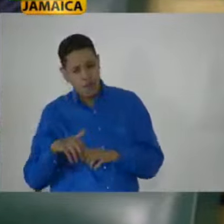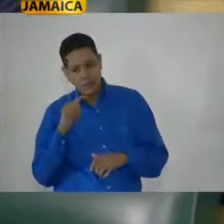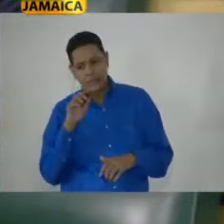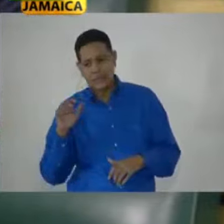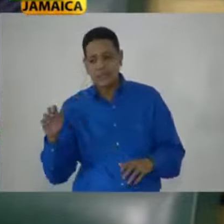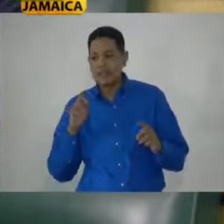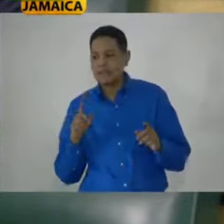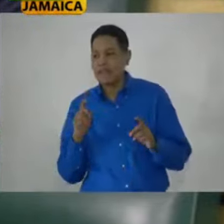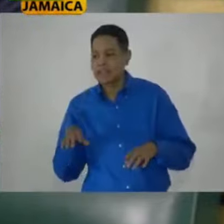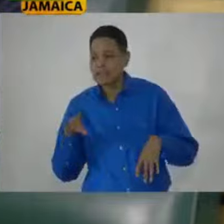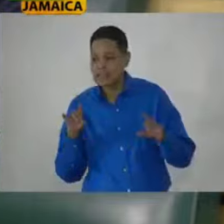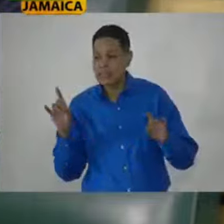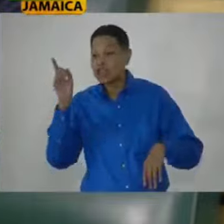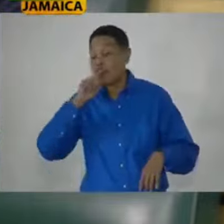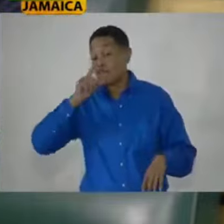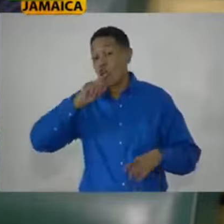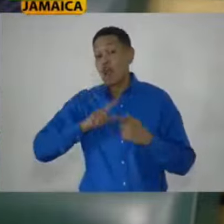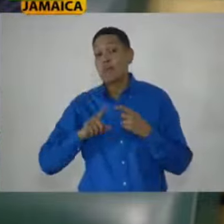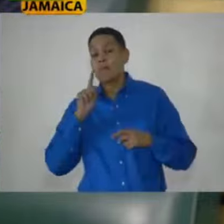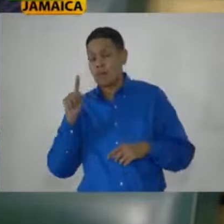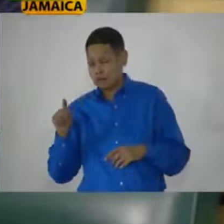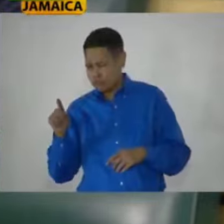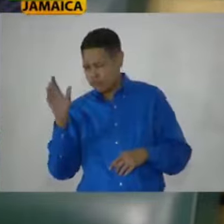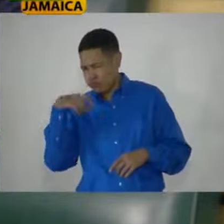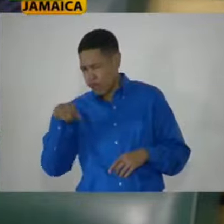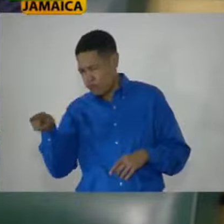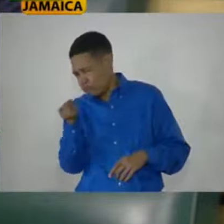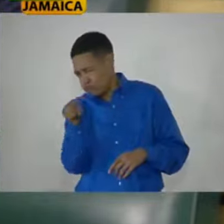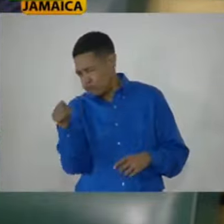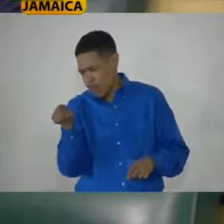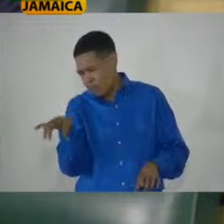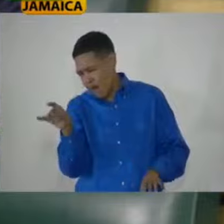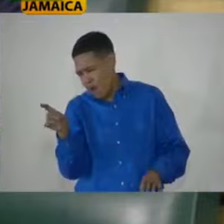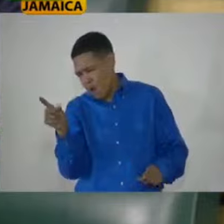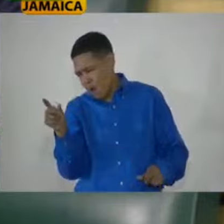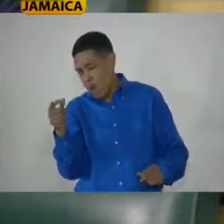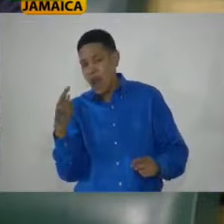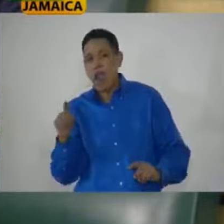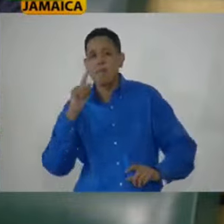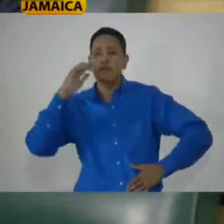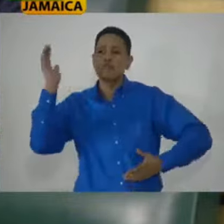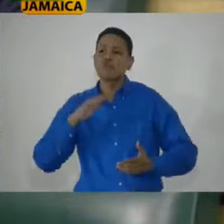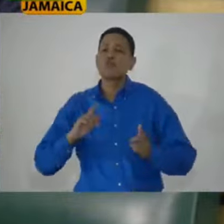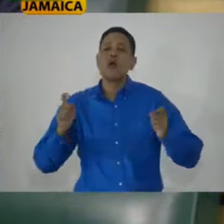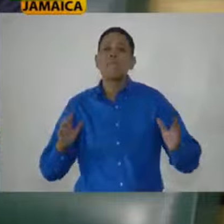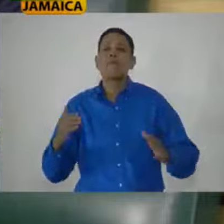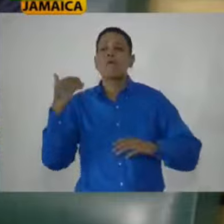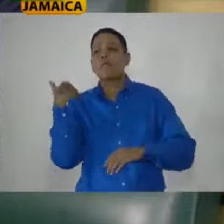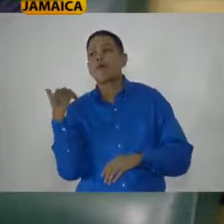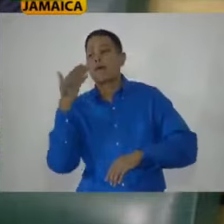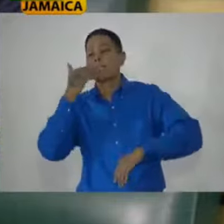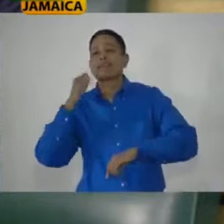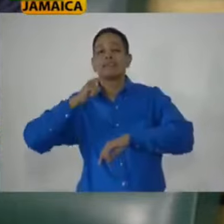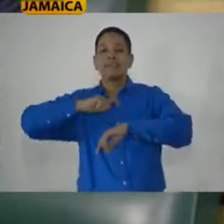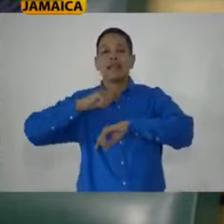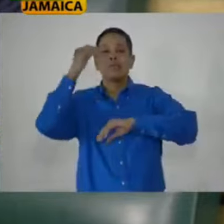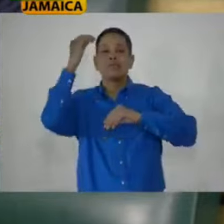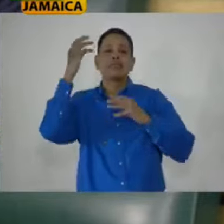Faster detection of fraud and anomalies, reduced administrative burden, better and timelier